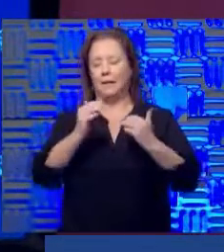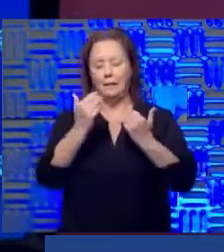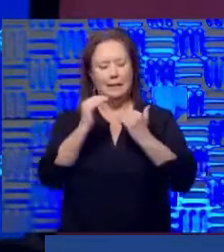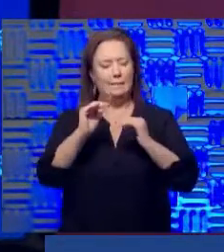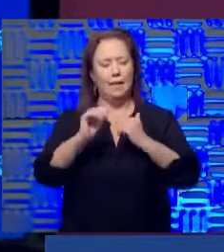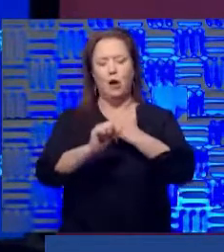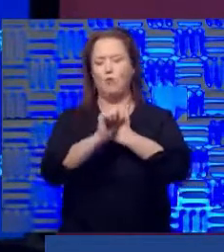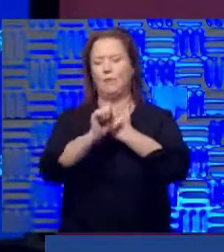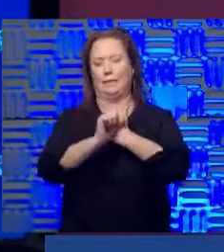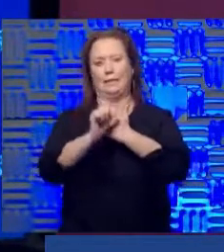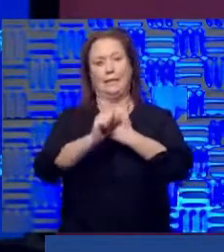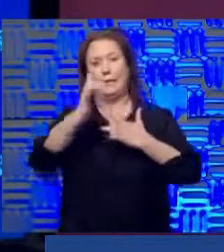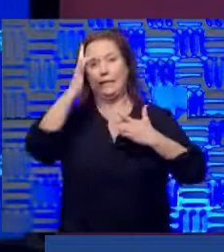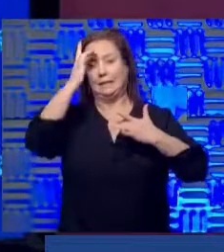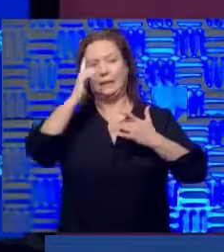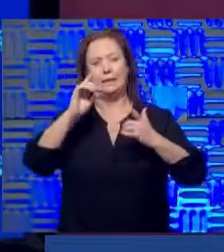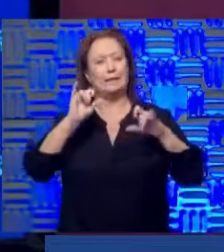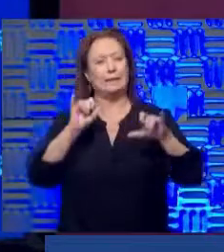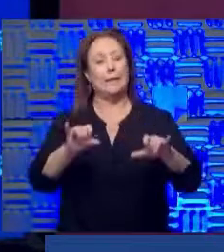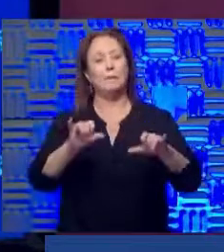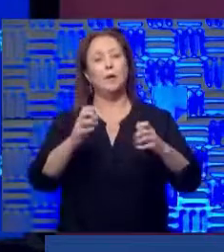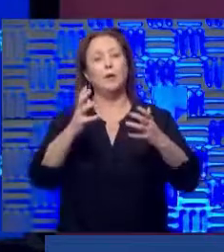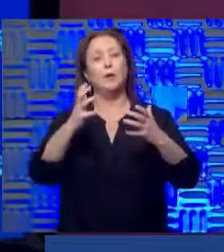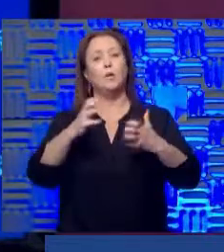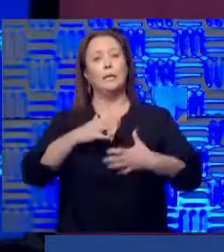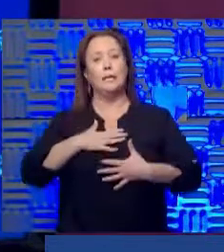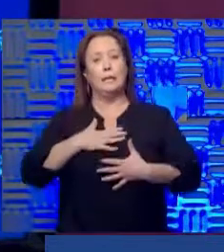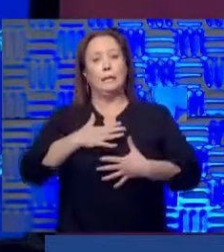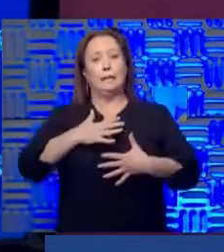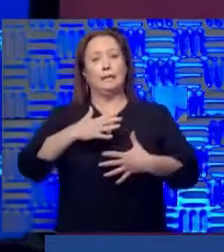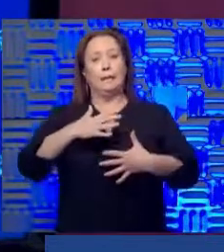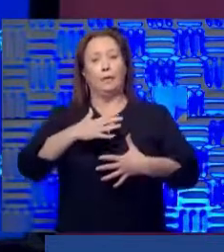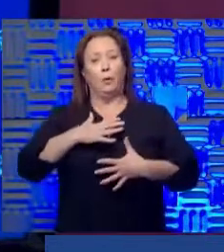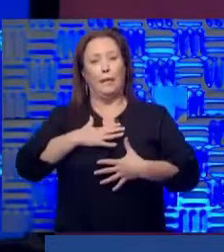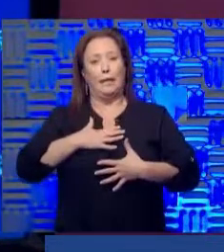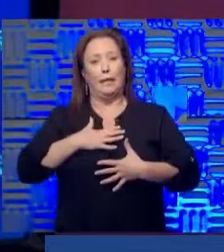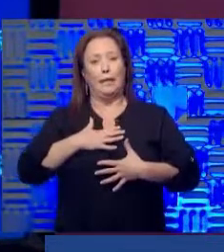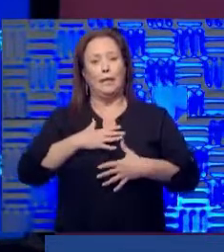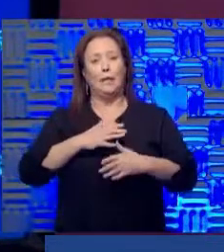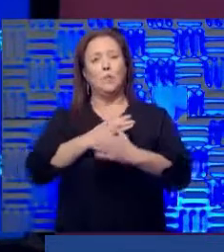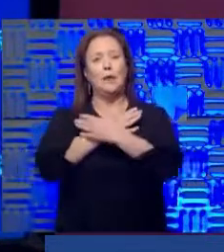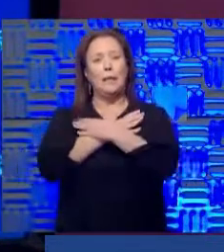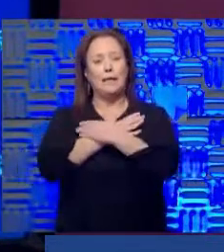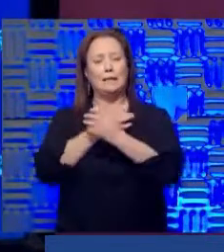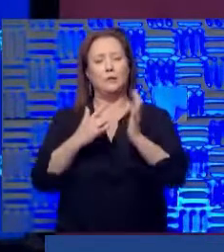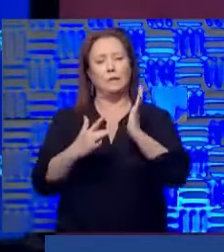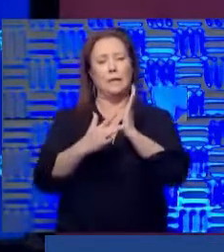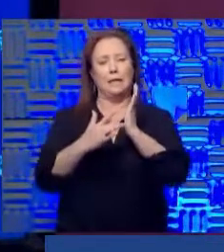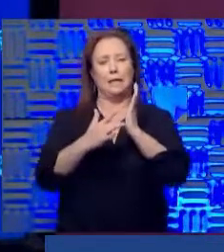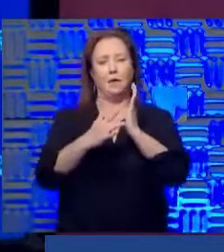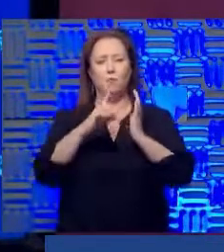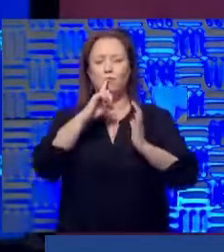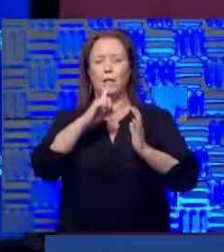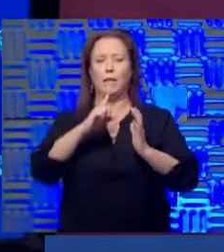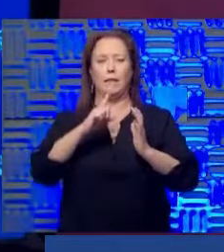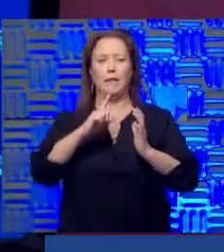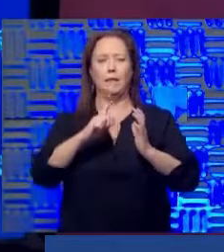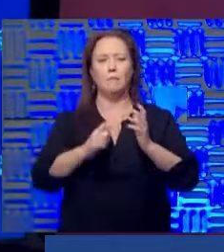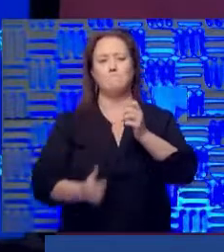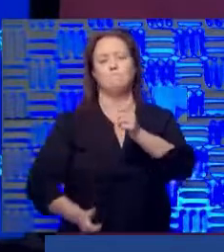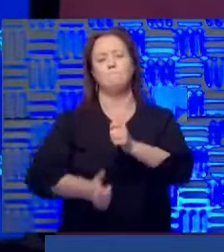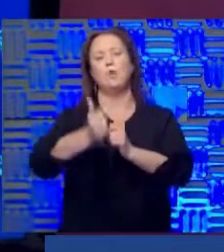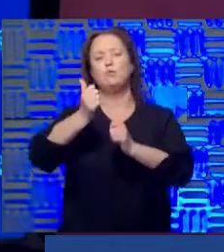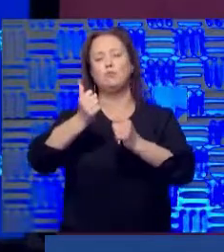changed. You want to be using deep breathing and relaxation techniques. It really is the absolute most